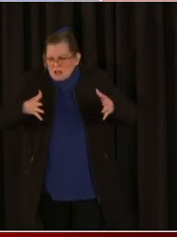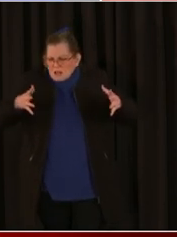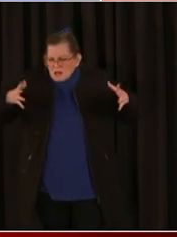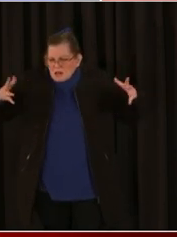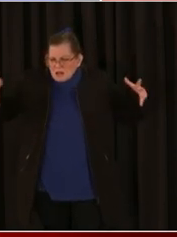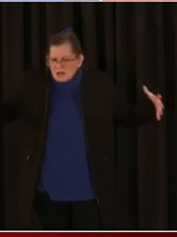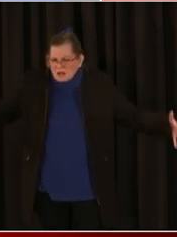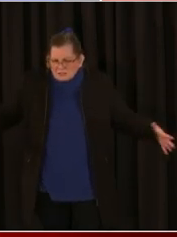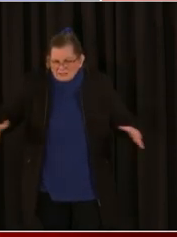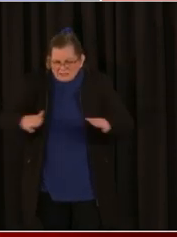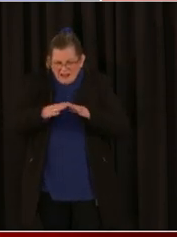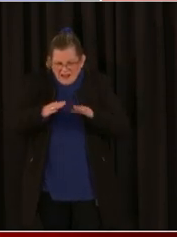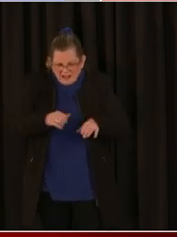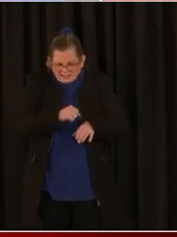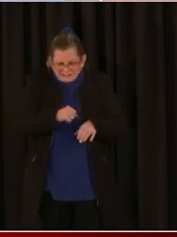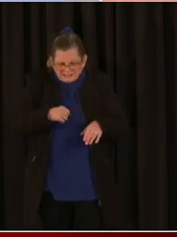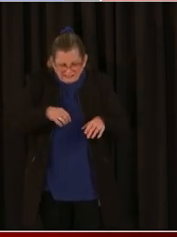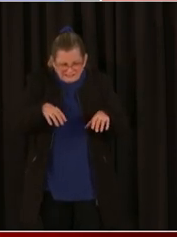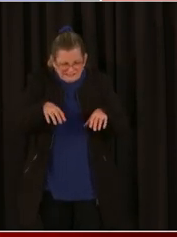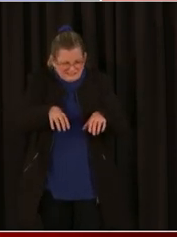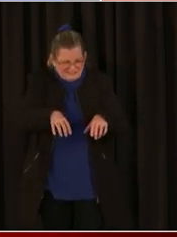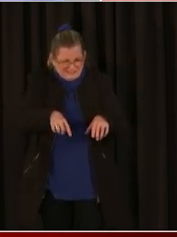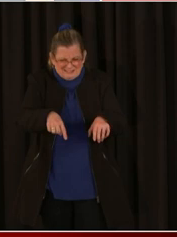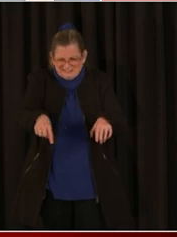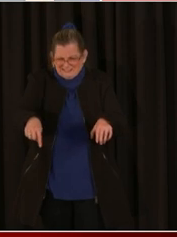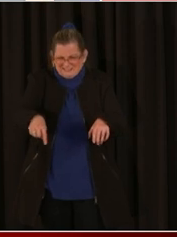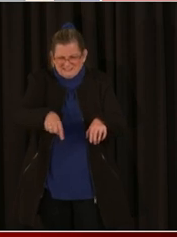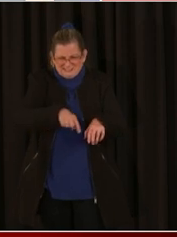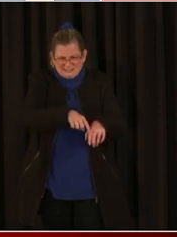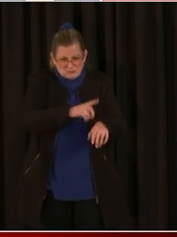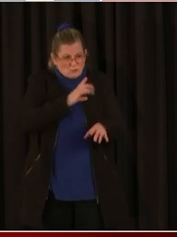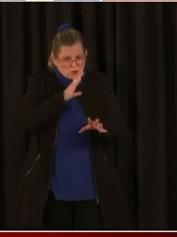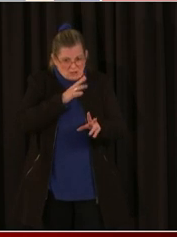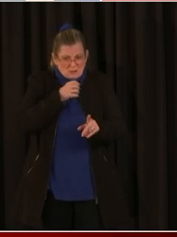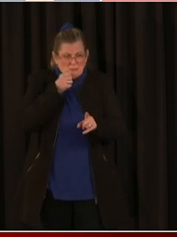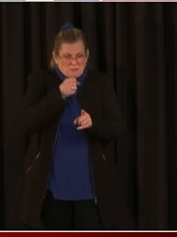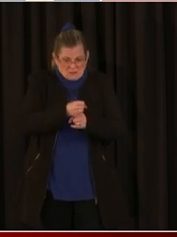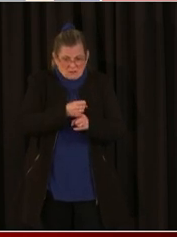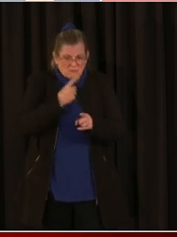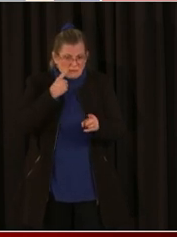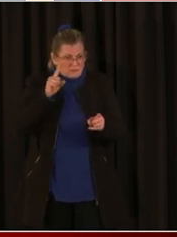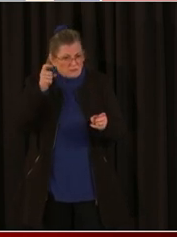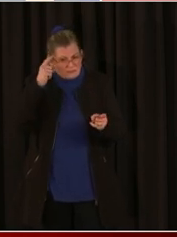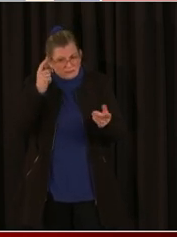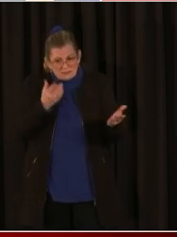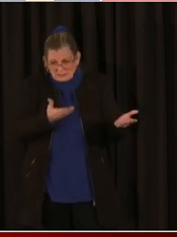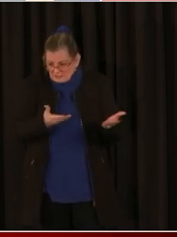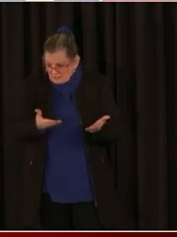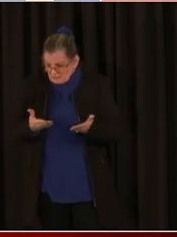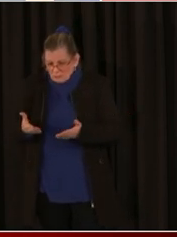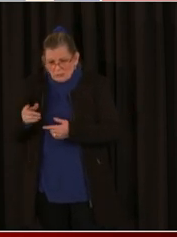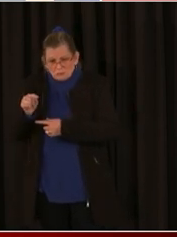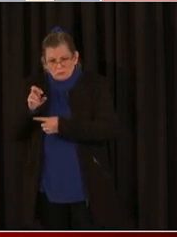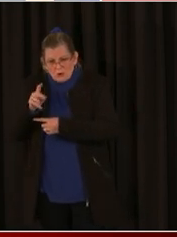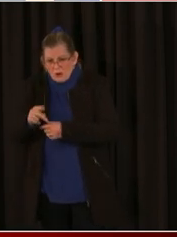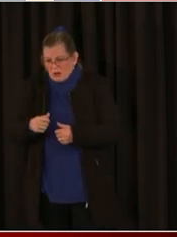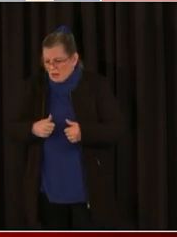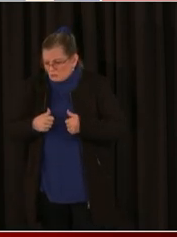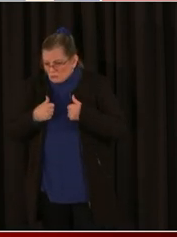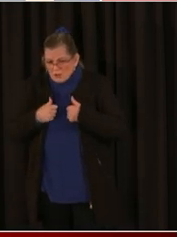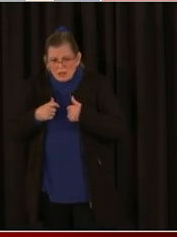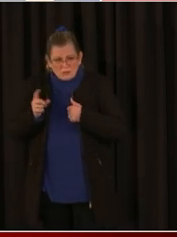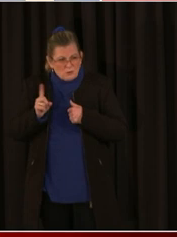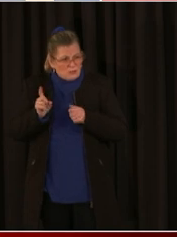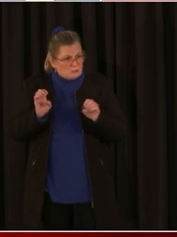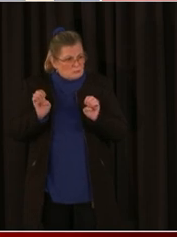Senate office buildings and the Capitol proper, and really impacts the ability for delivery trucks, residents, workers,